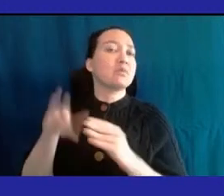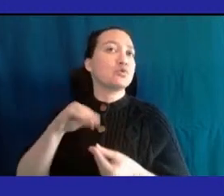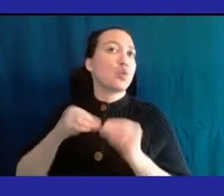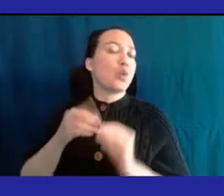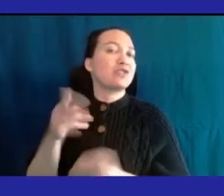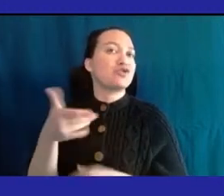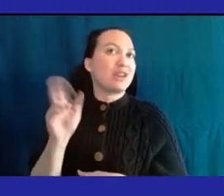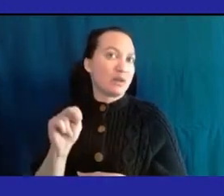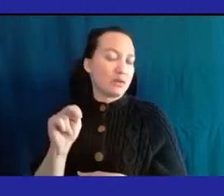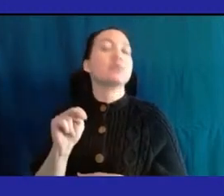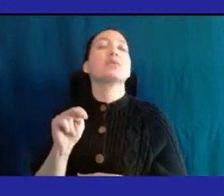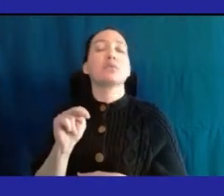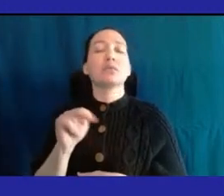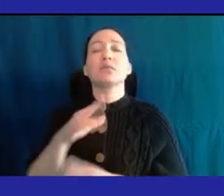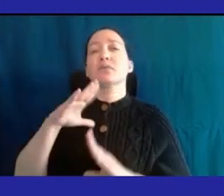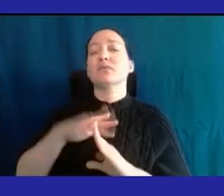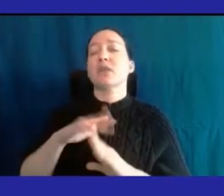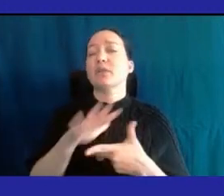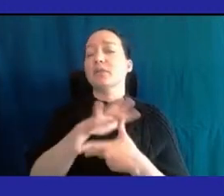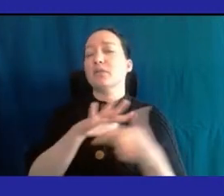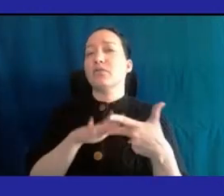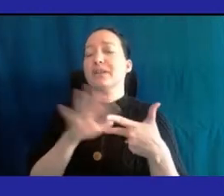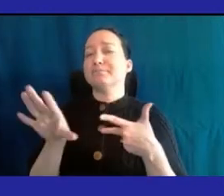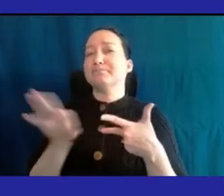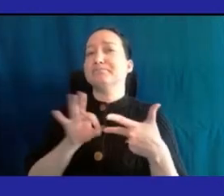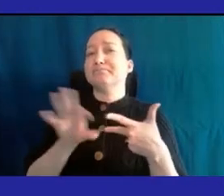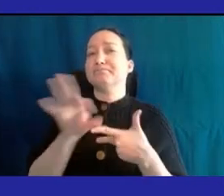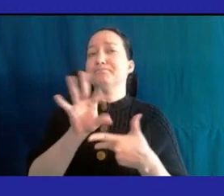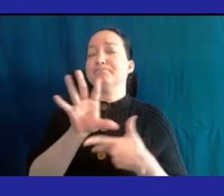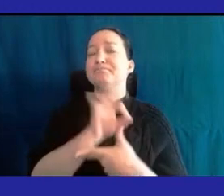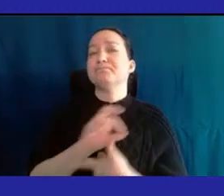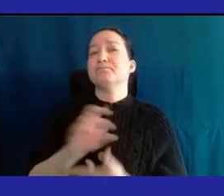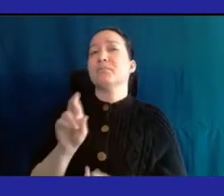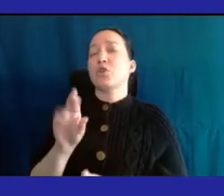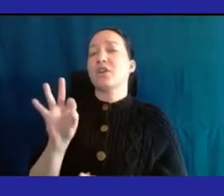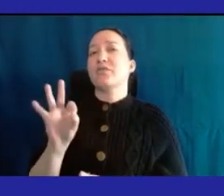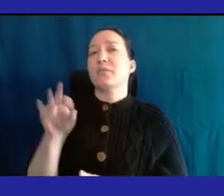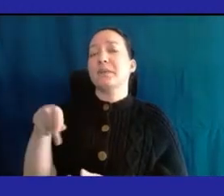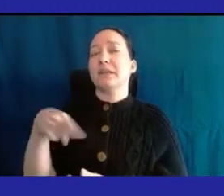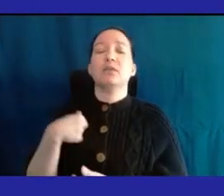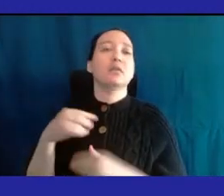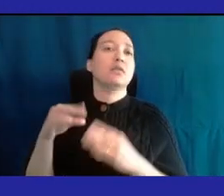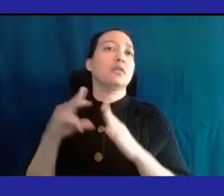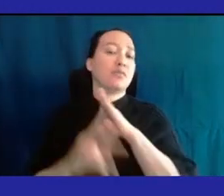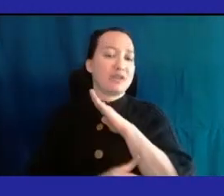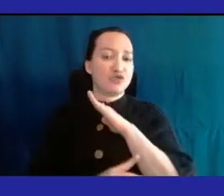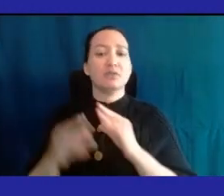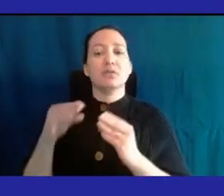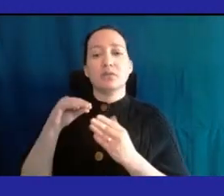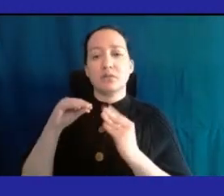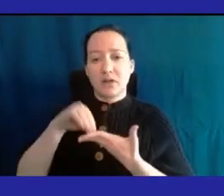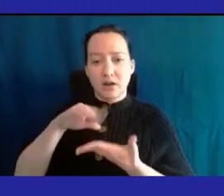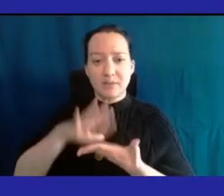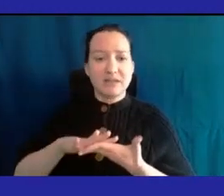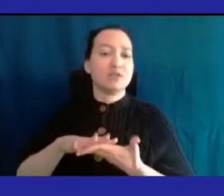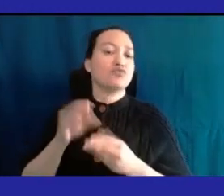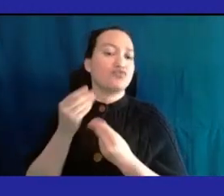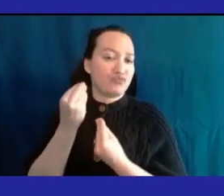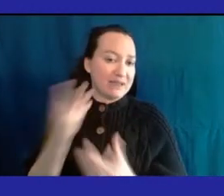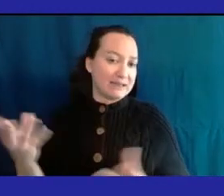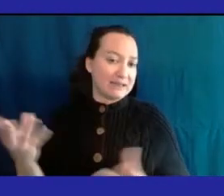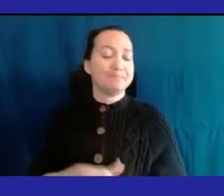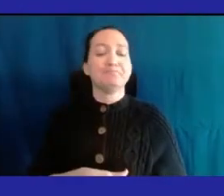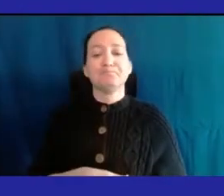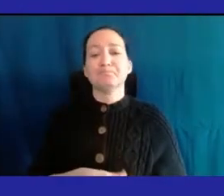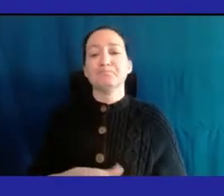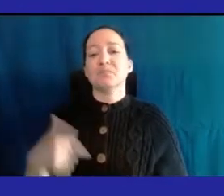the top three firms were selected, and the RFP and the bridging documents were released to those three firms. And also, we